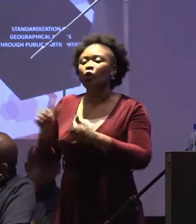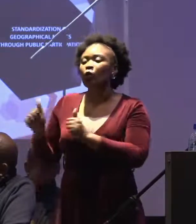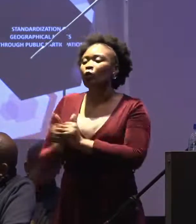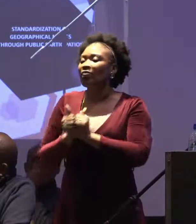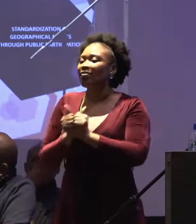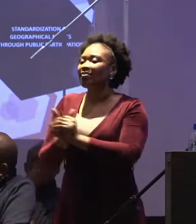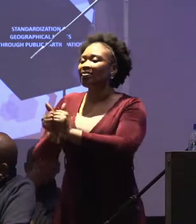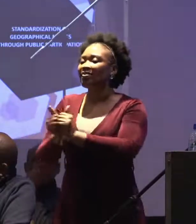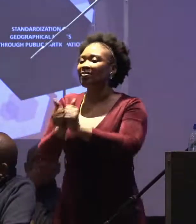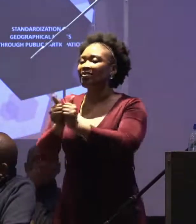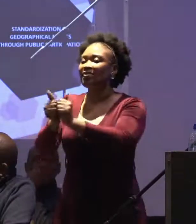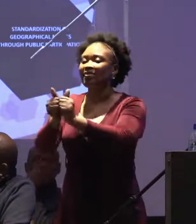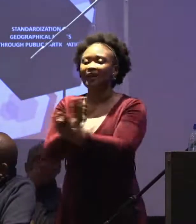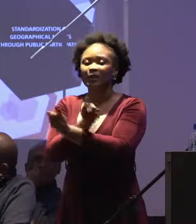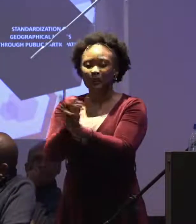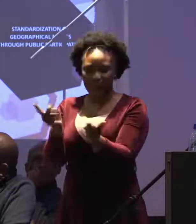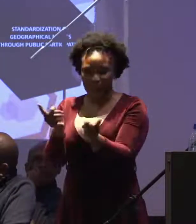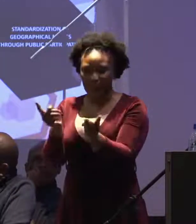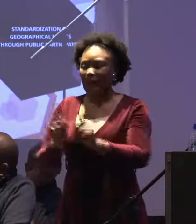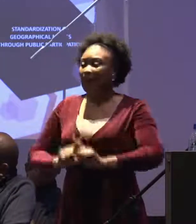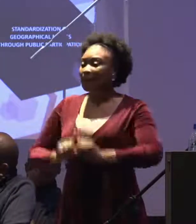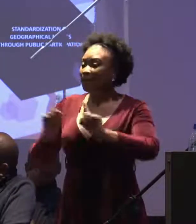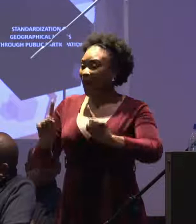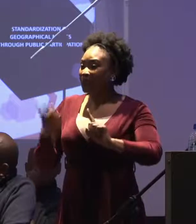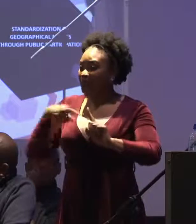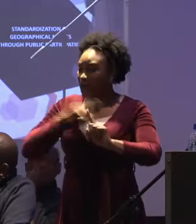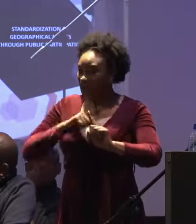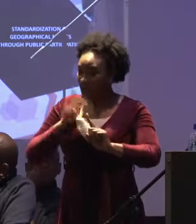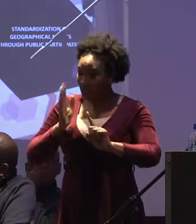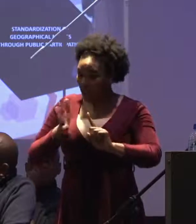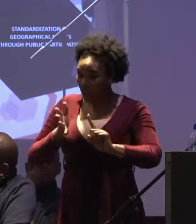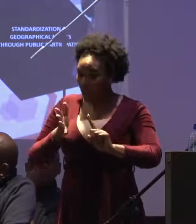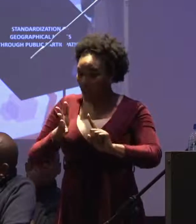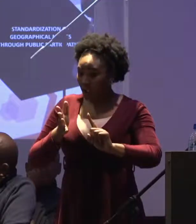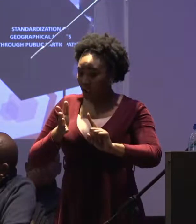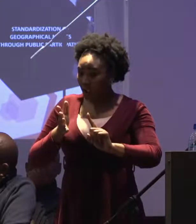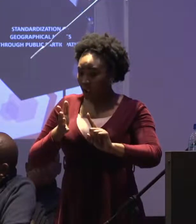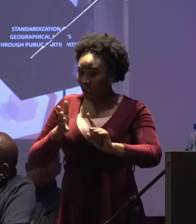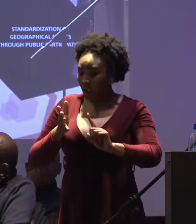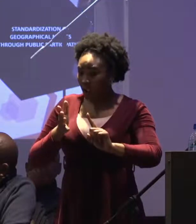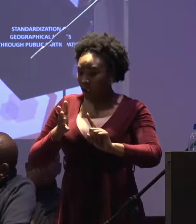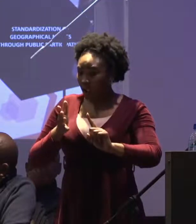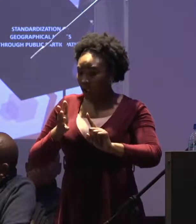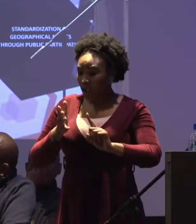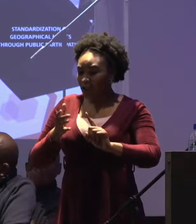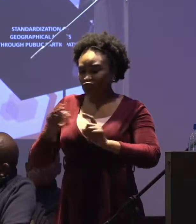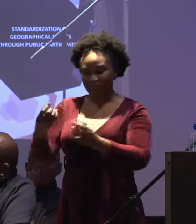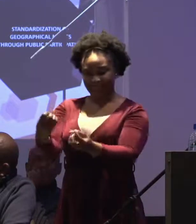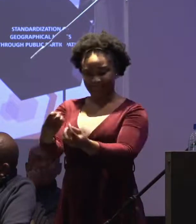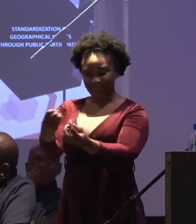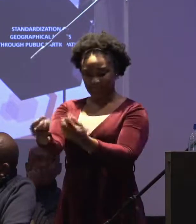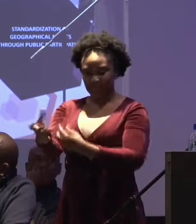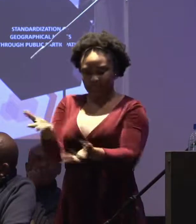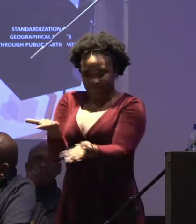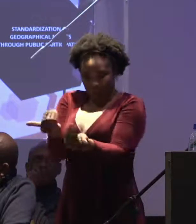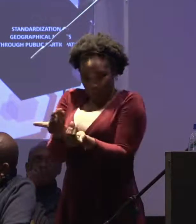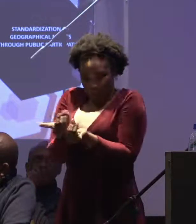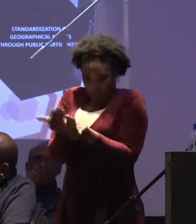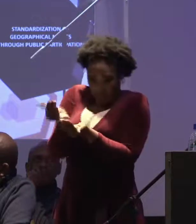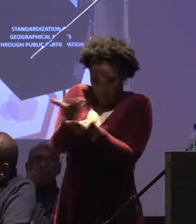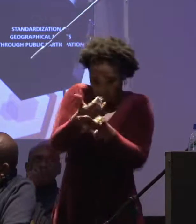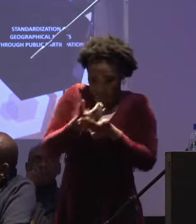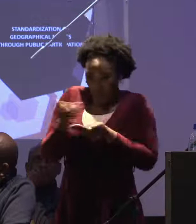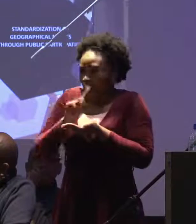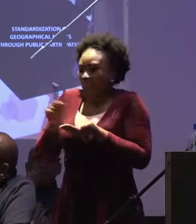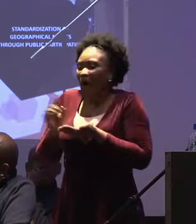side with you, but we are going to get the lead from these communities. We